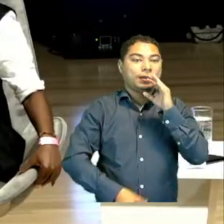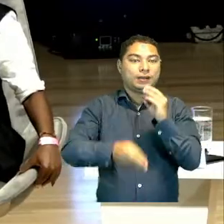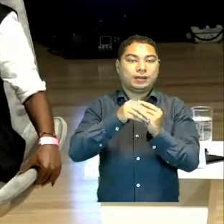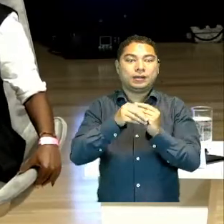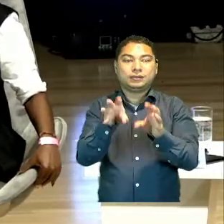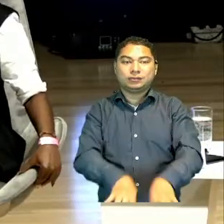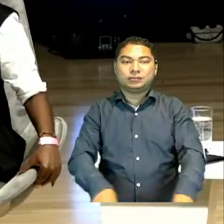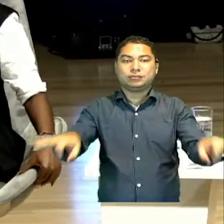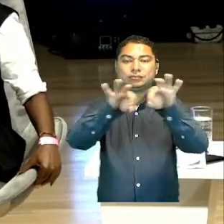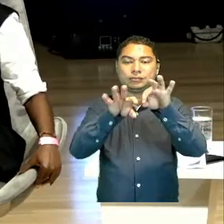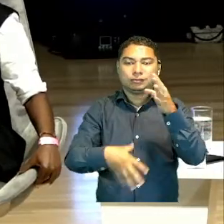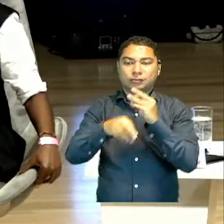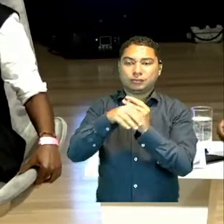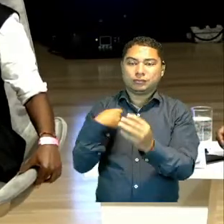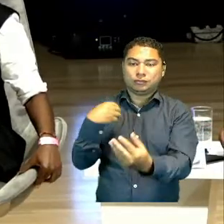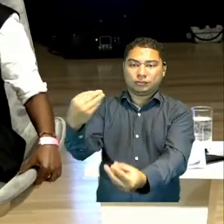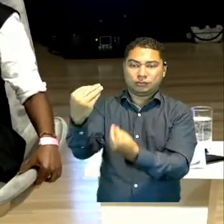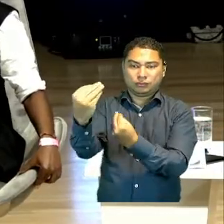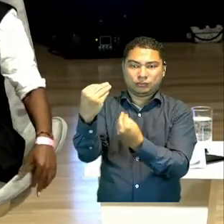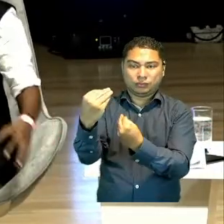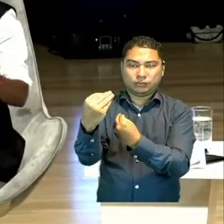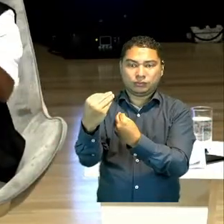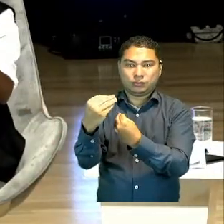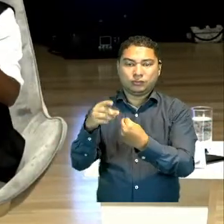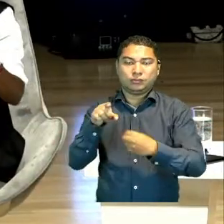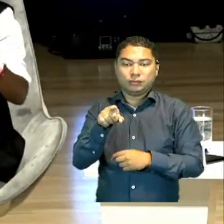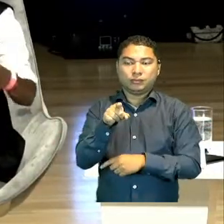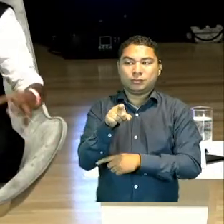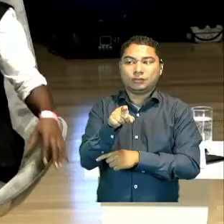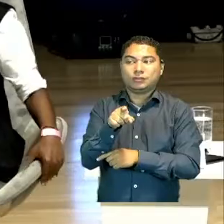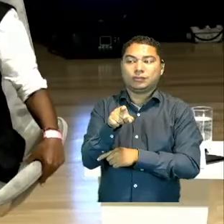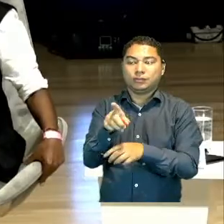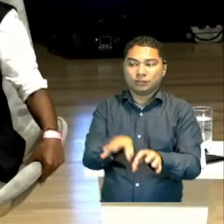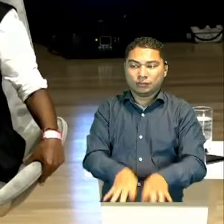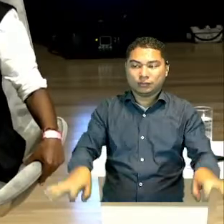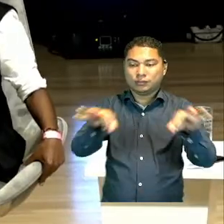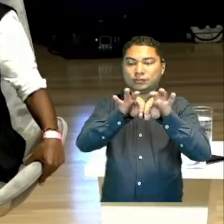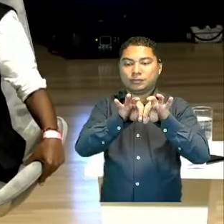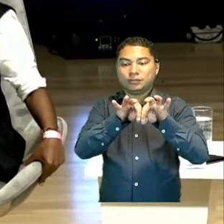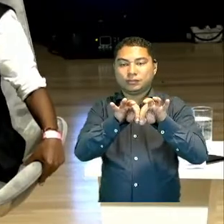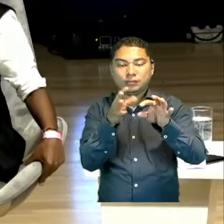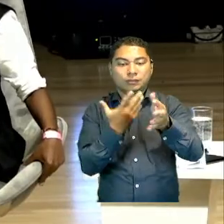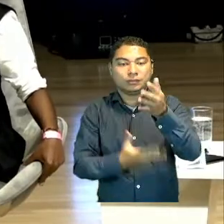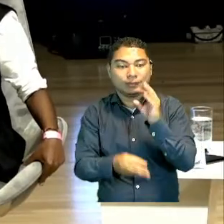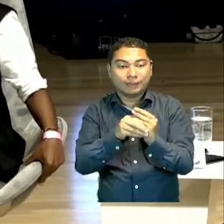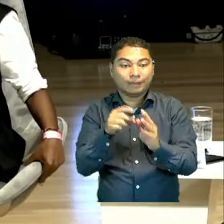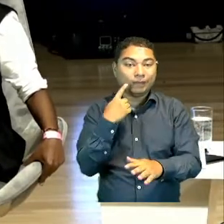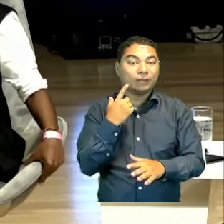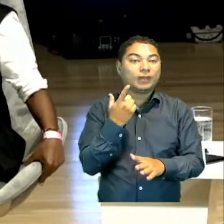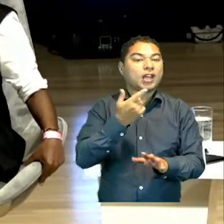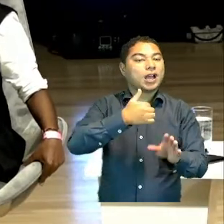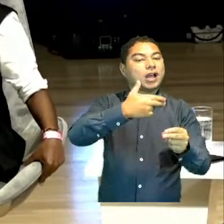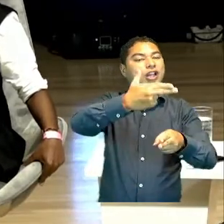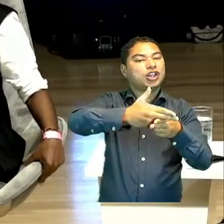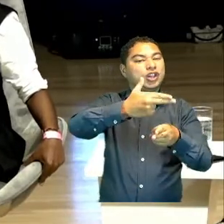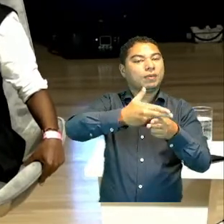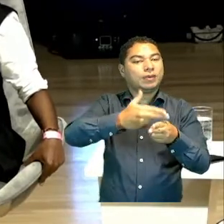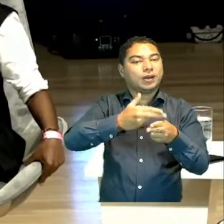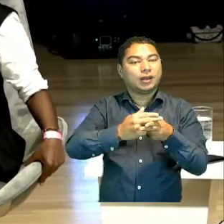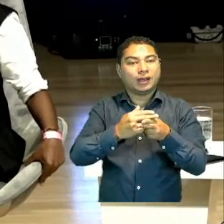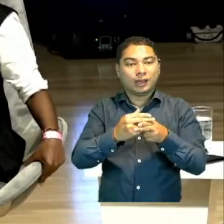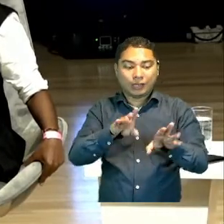just to have a few of us coming, but we call the seed beds that we have in our organization can